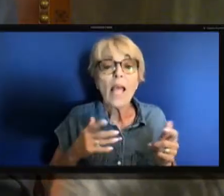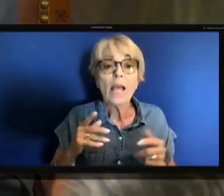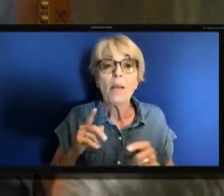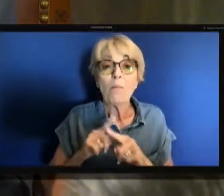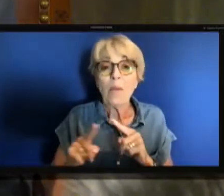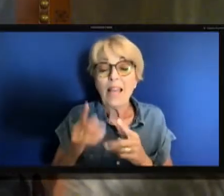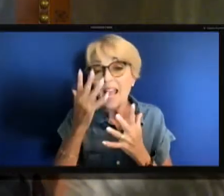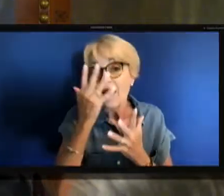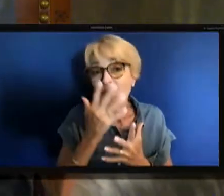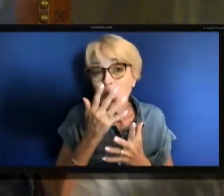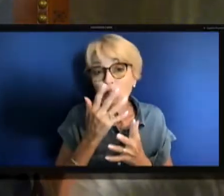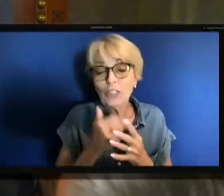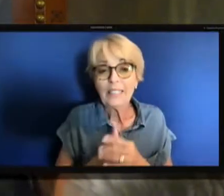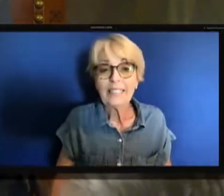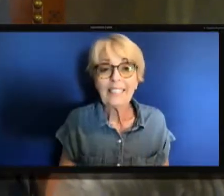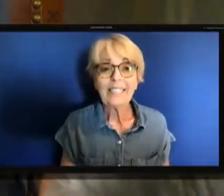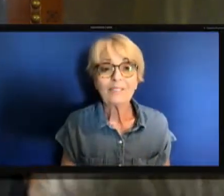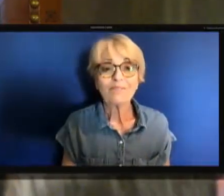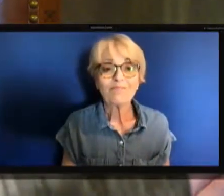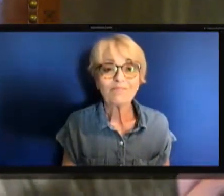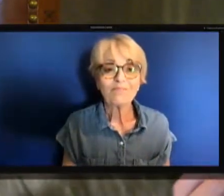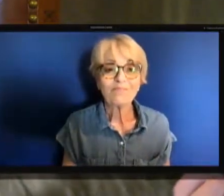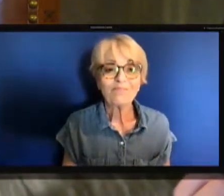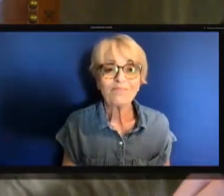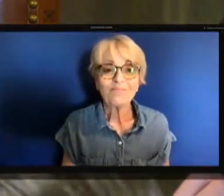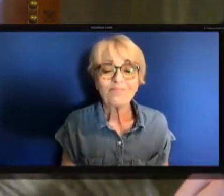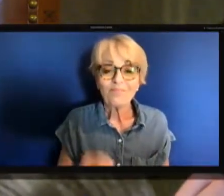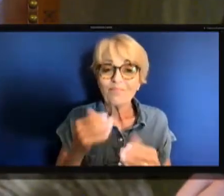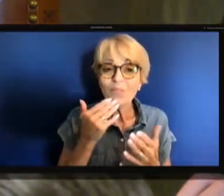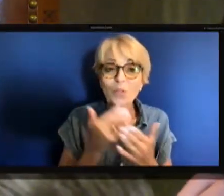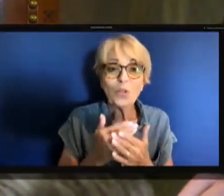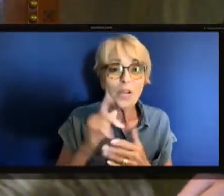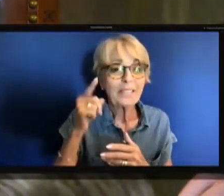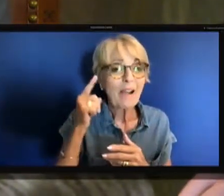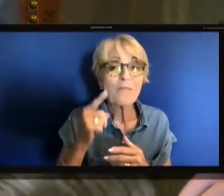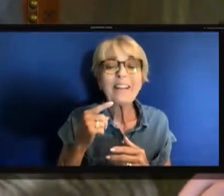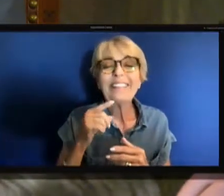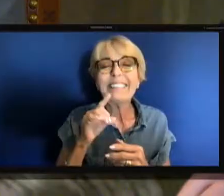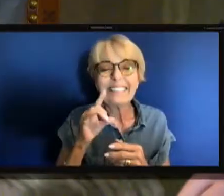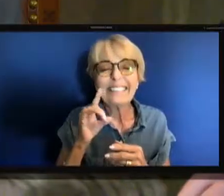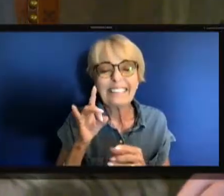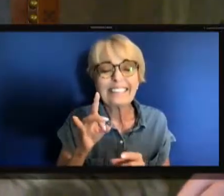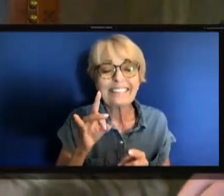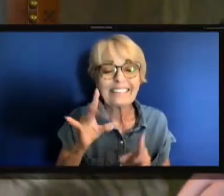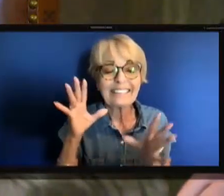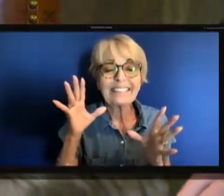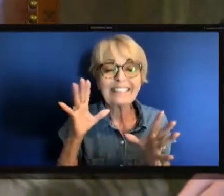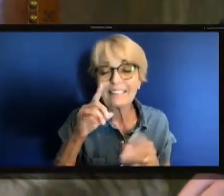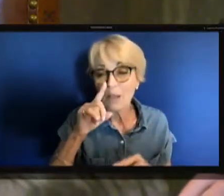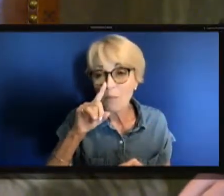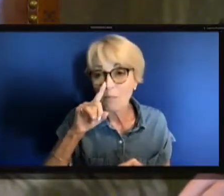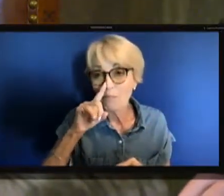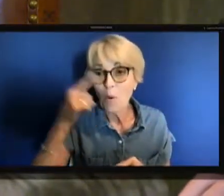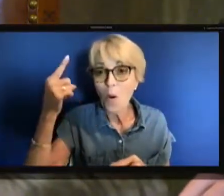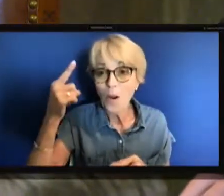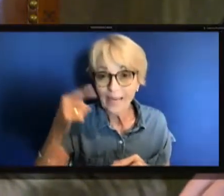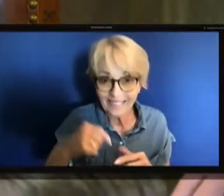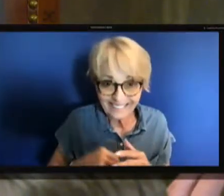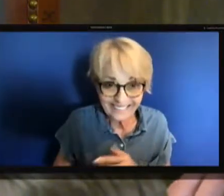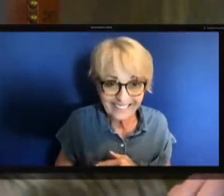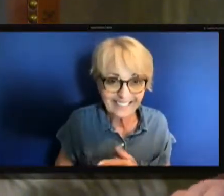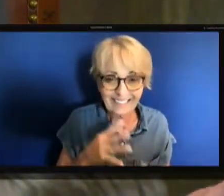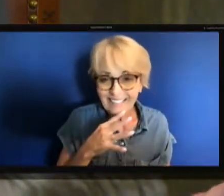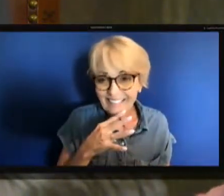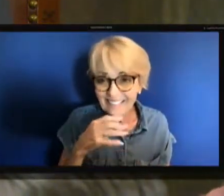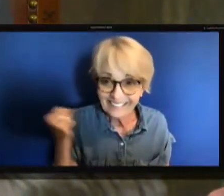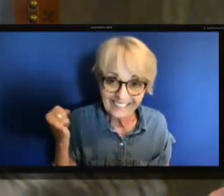unfortunately, you know, good government is incredibly boring. It's very dull. Nobody wants to hear about,